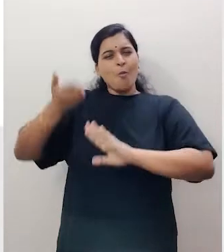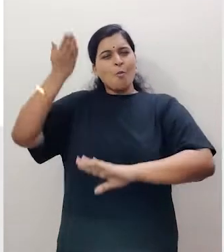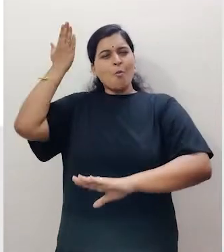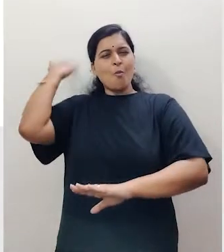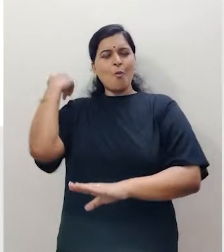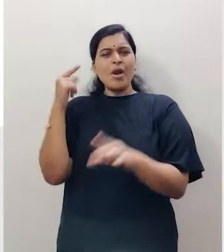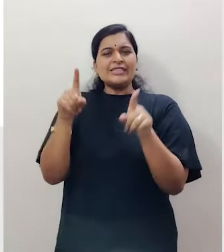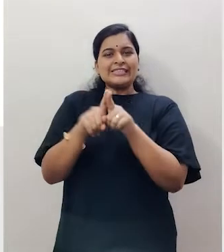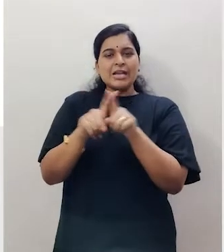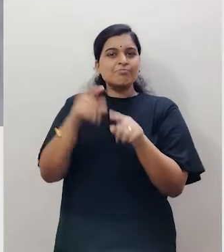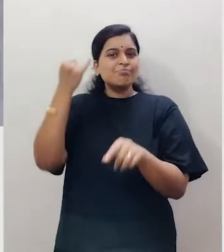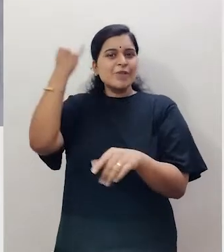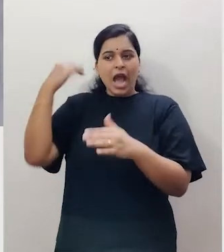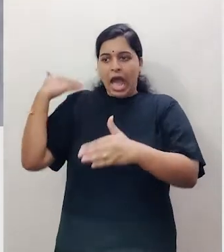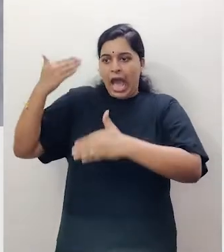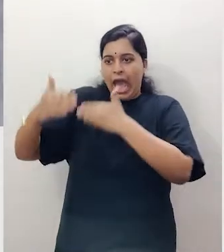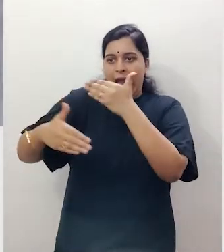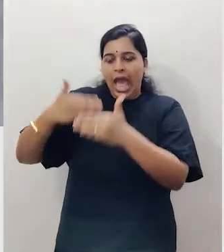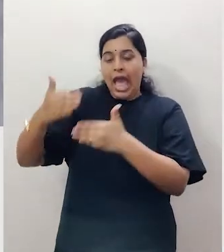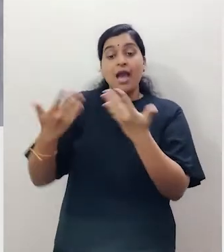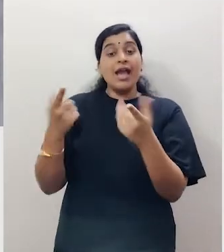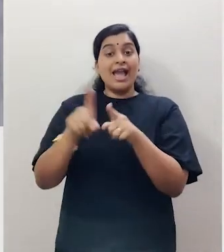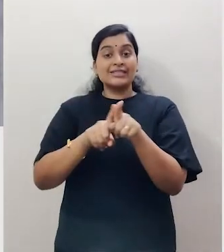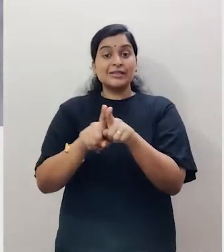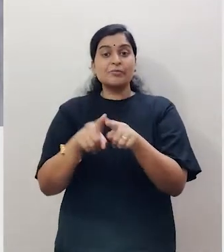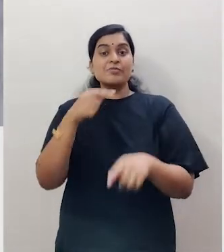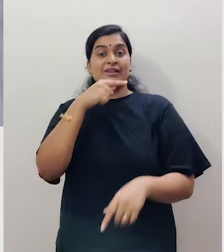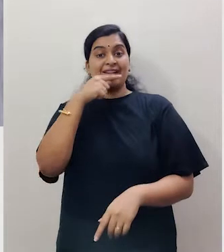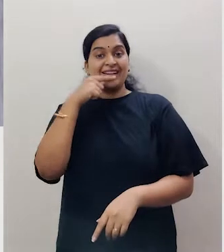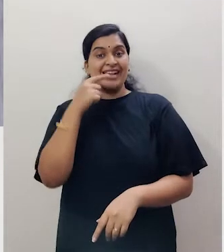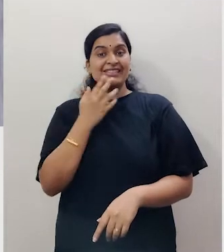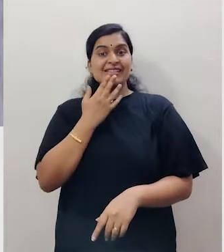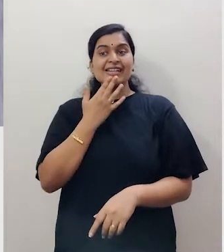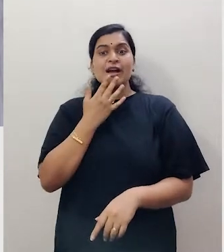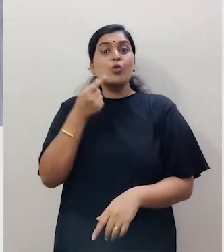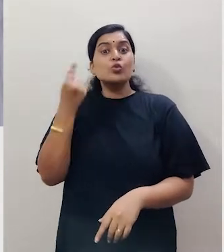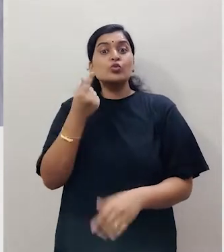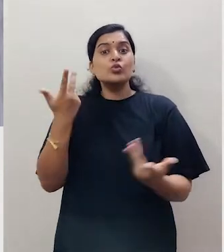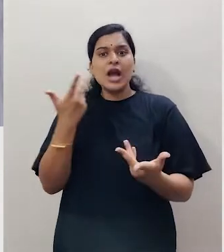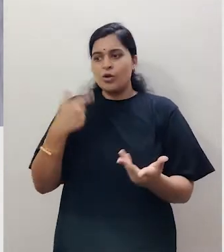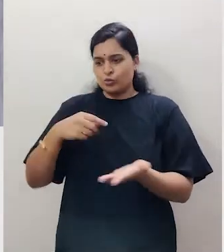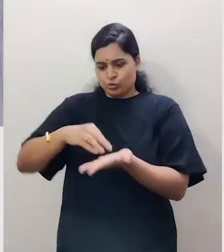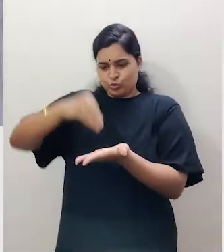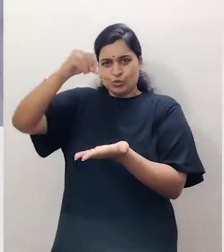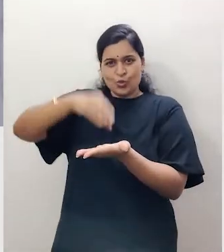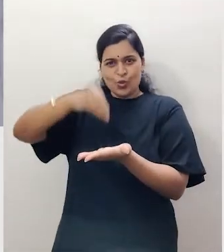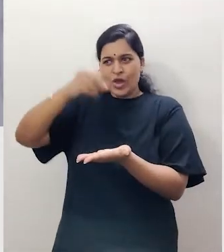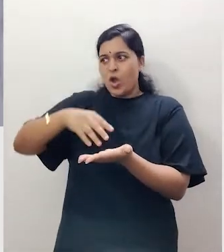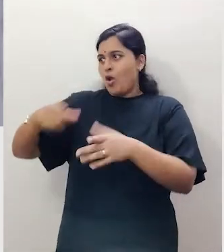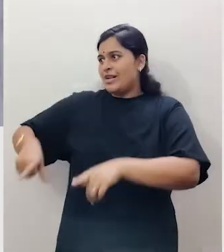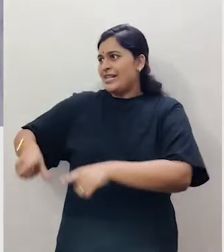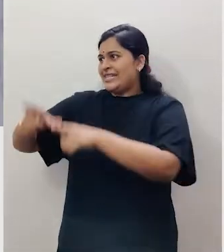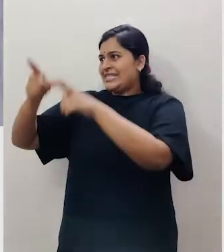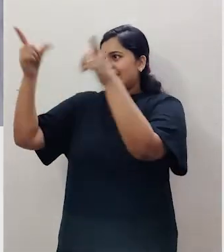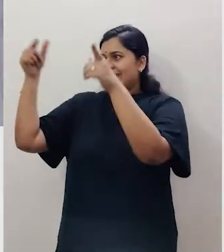traditional materials to paint. Red ochre for the background, made from a mixture of branches, soil and red brick.